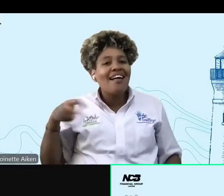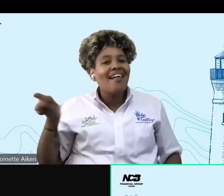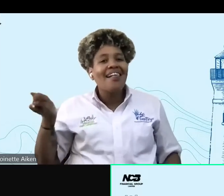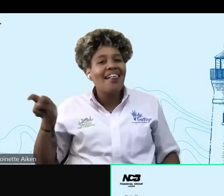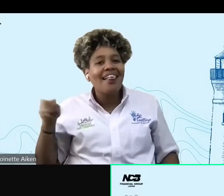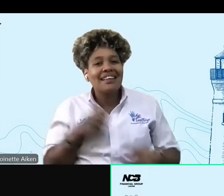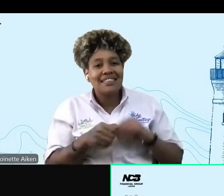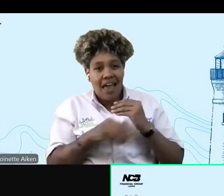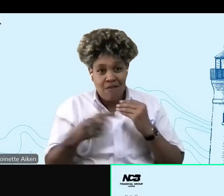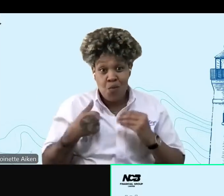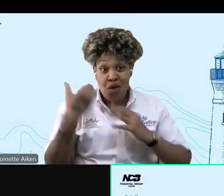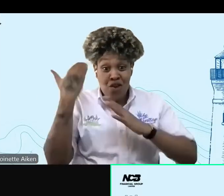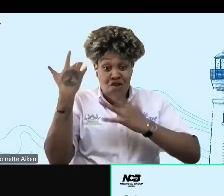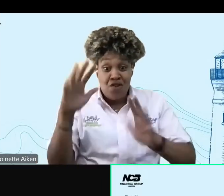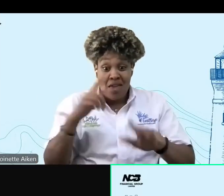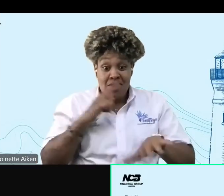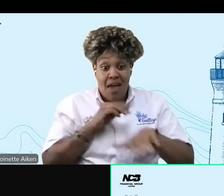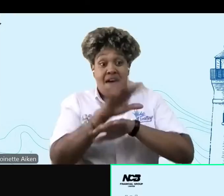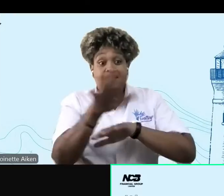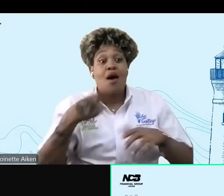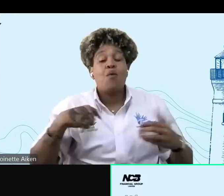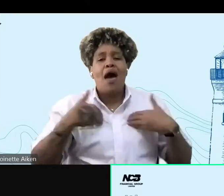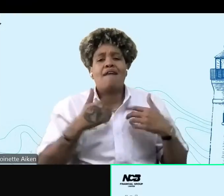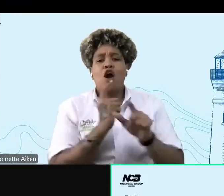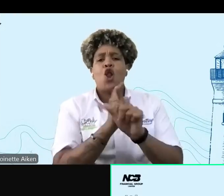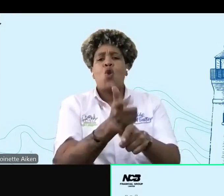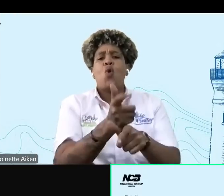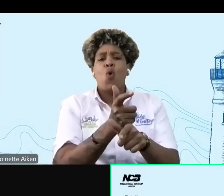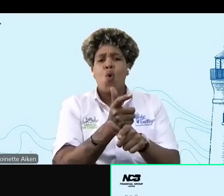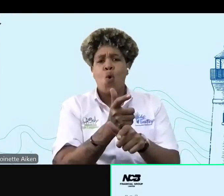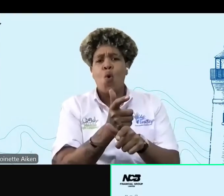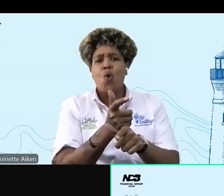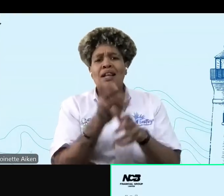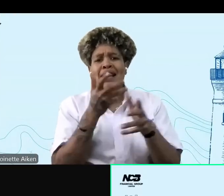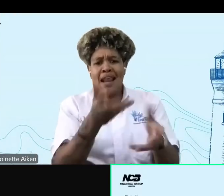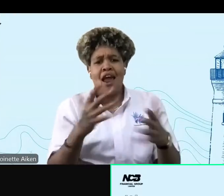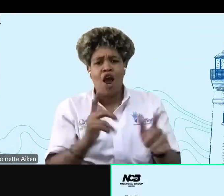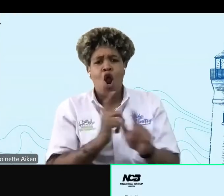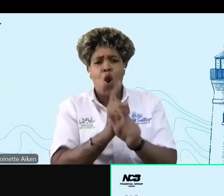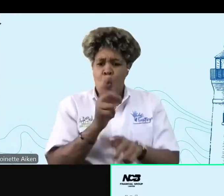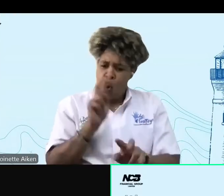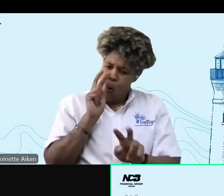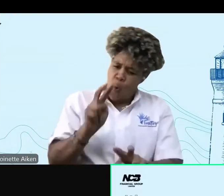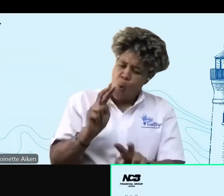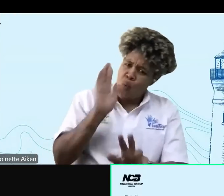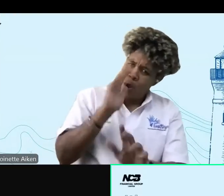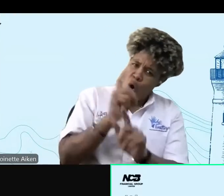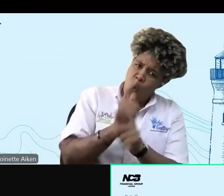do have a loan product, a loan in place, or will look at